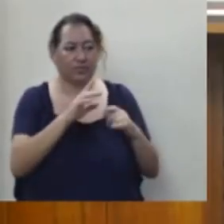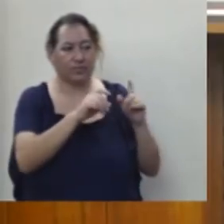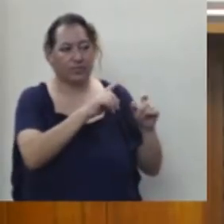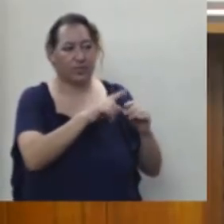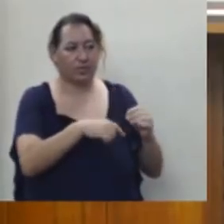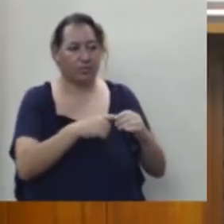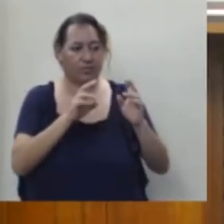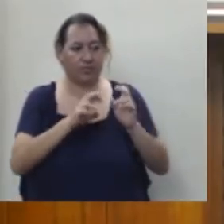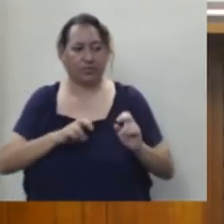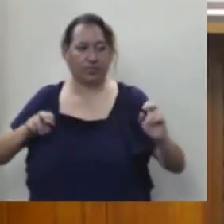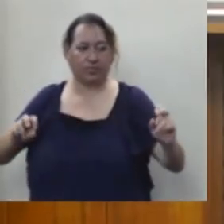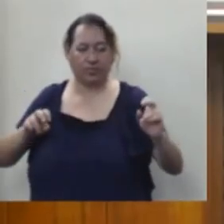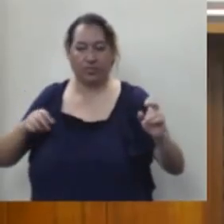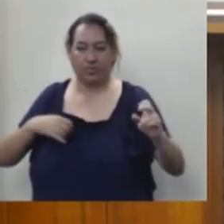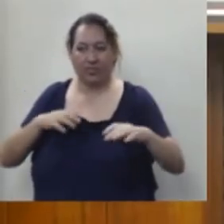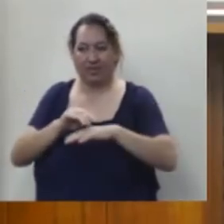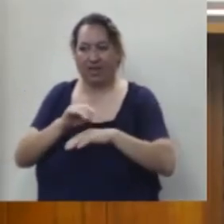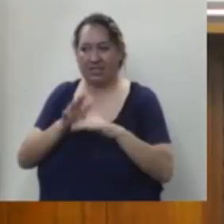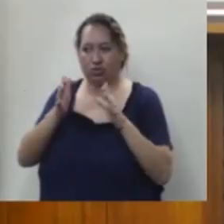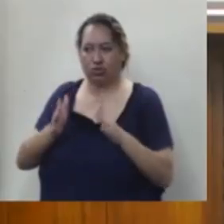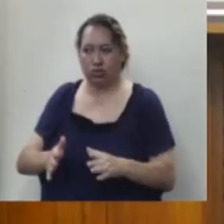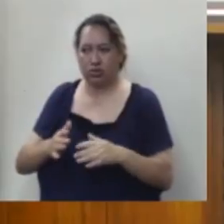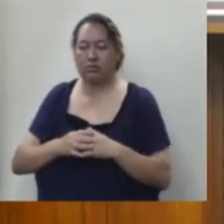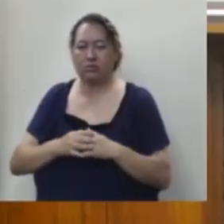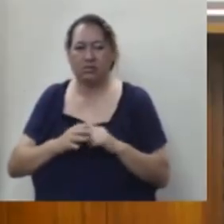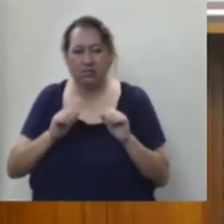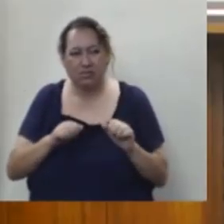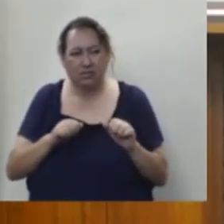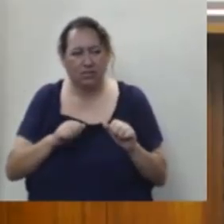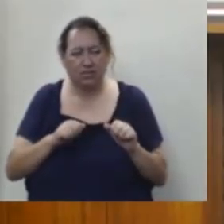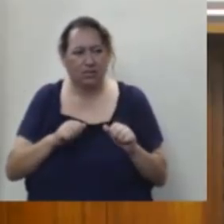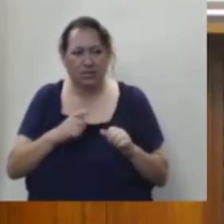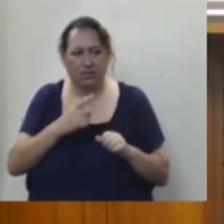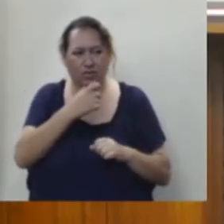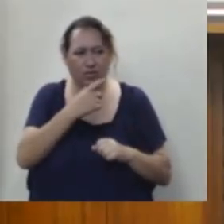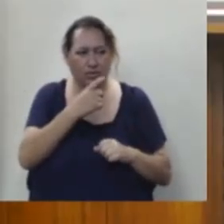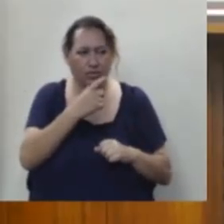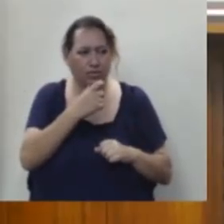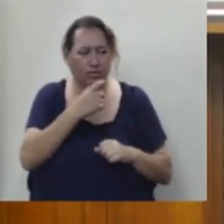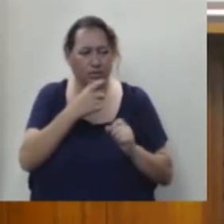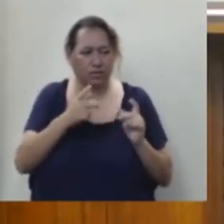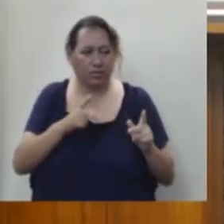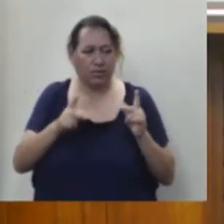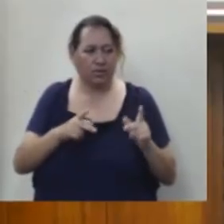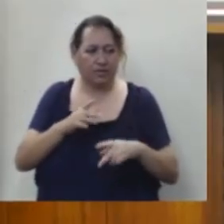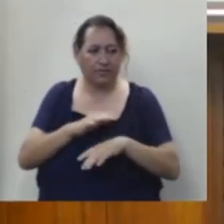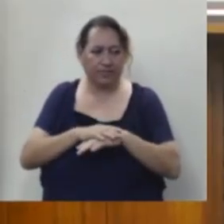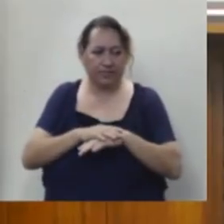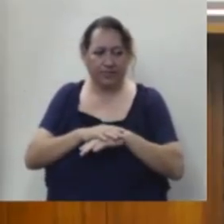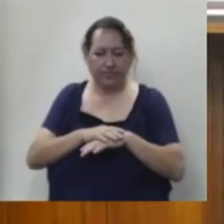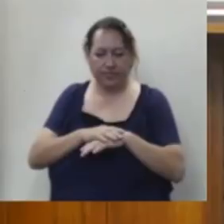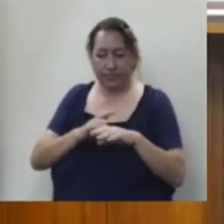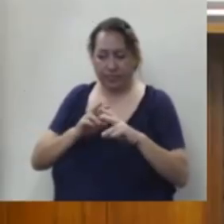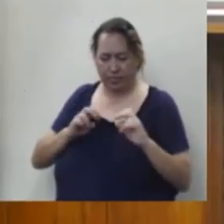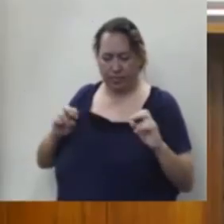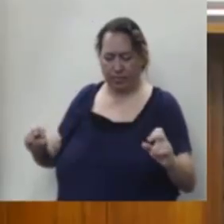tell us who might be some of the people on that, and is it going to be a